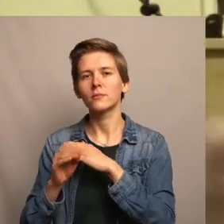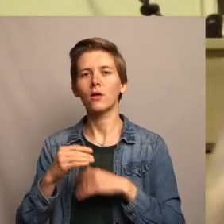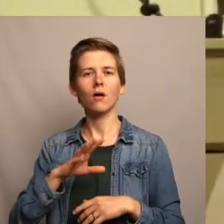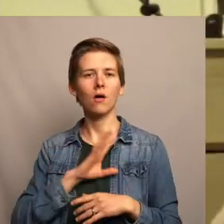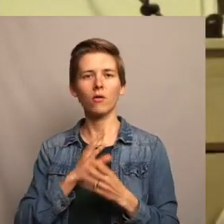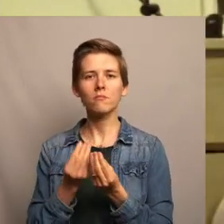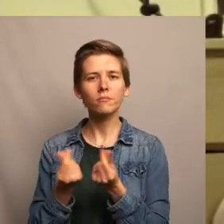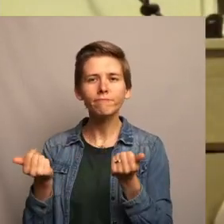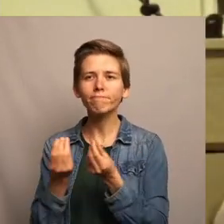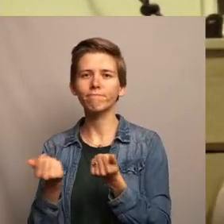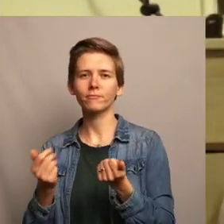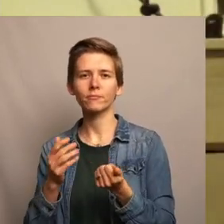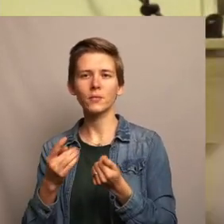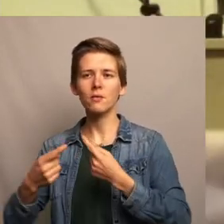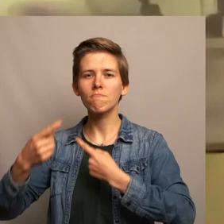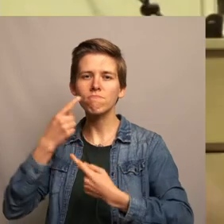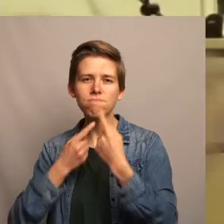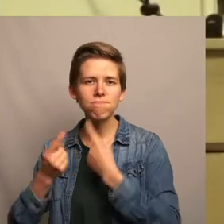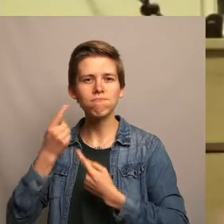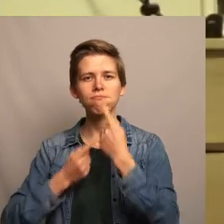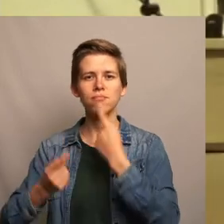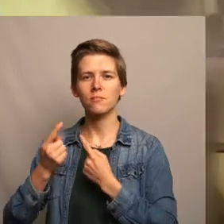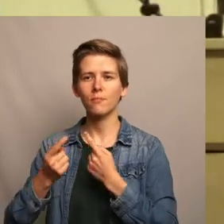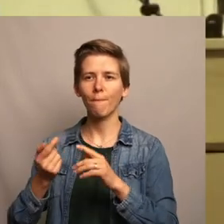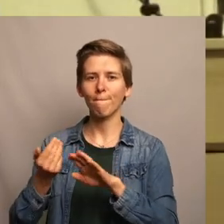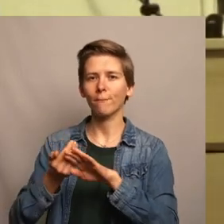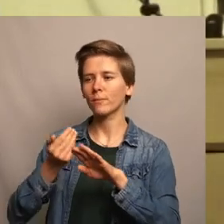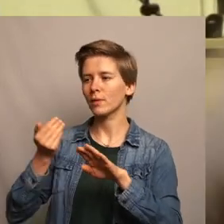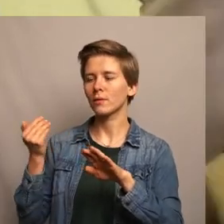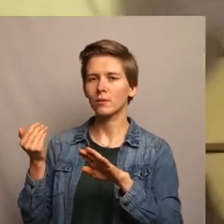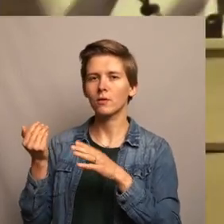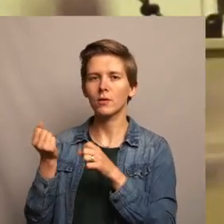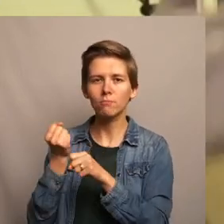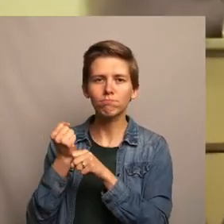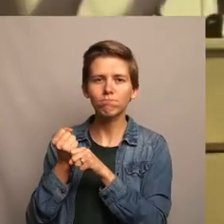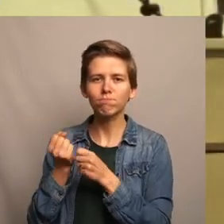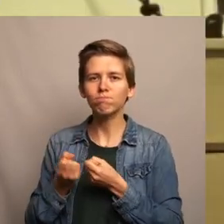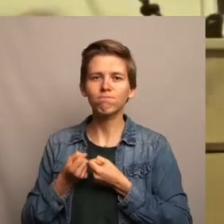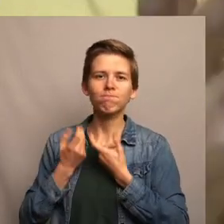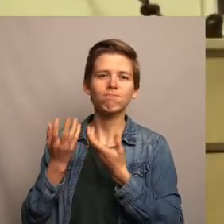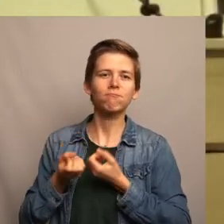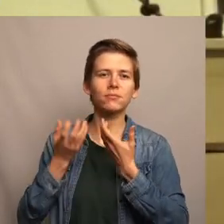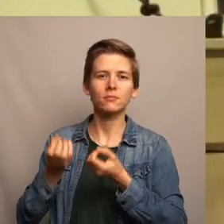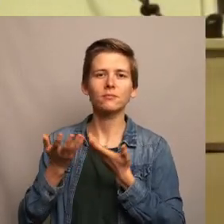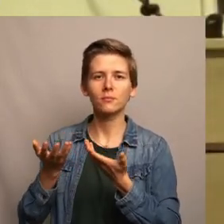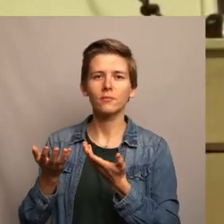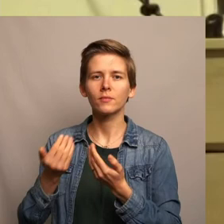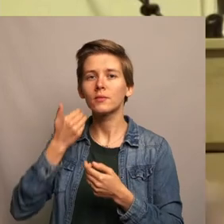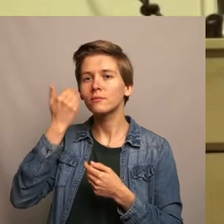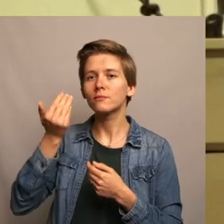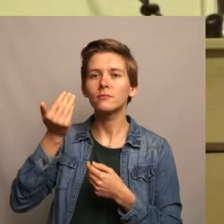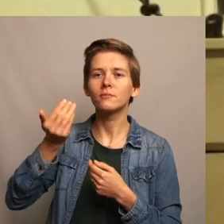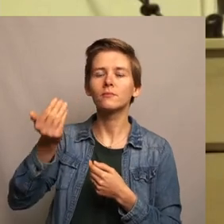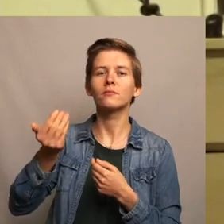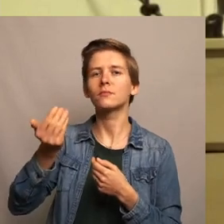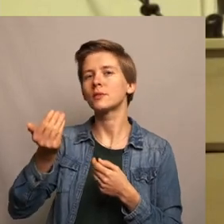the conversations, the kind of histories that are being created that will once at one point or eventually be accessed. So at